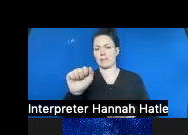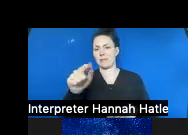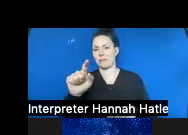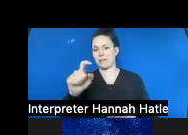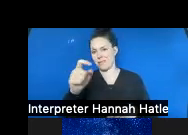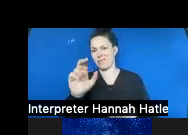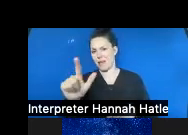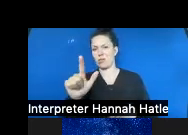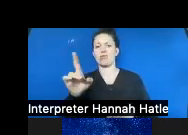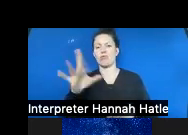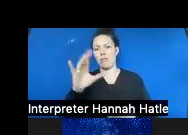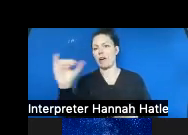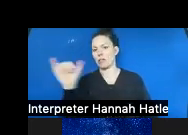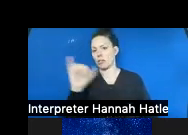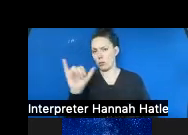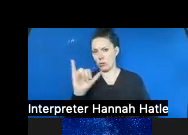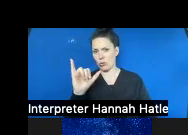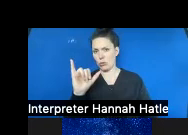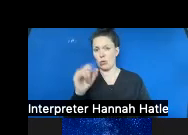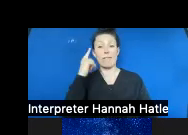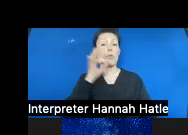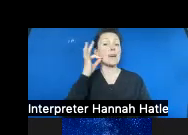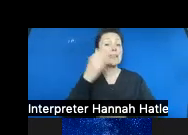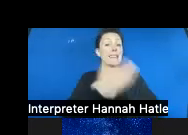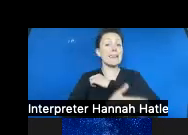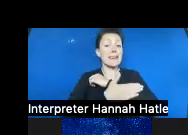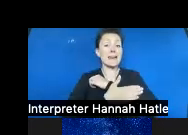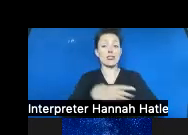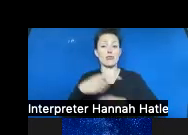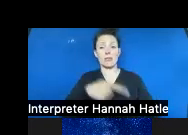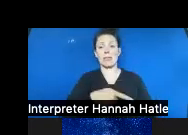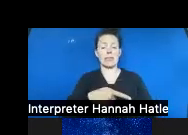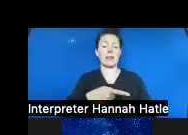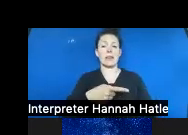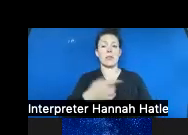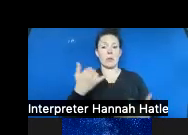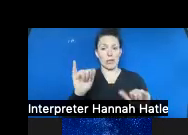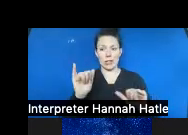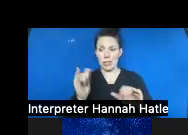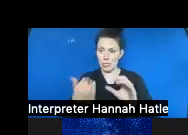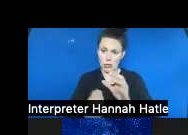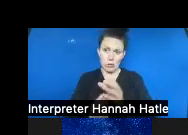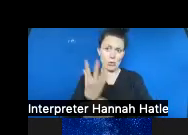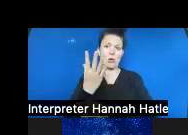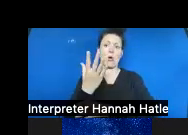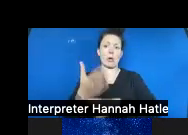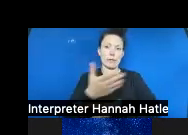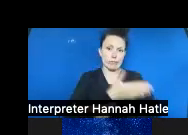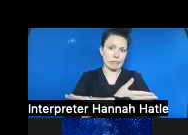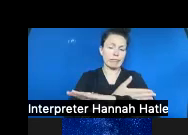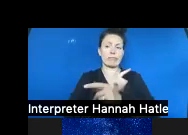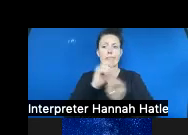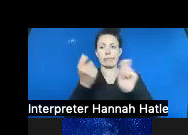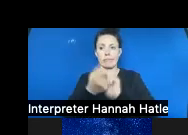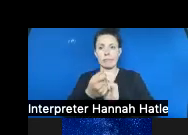country, this is not 100 years old doing the work. We're still growing access for our